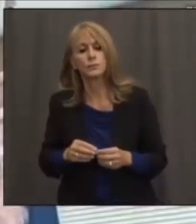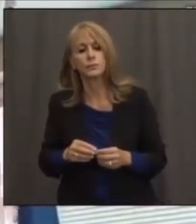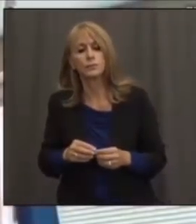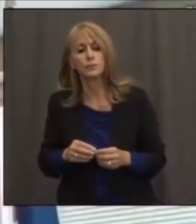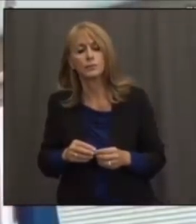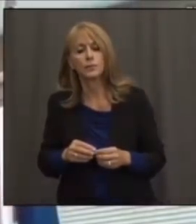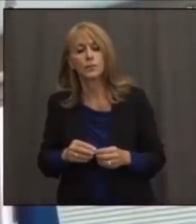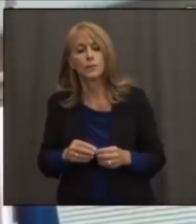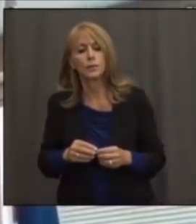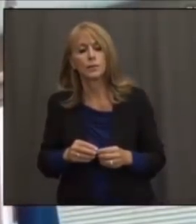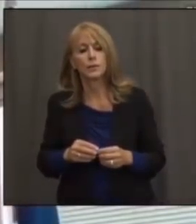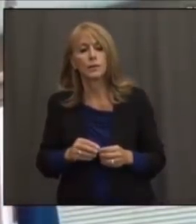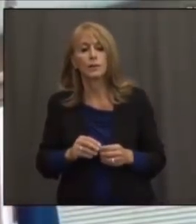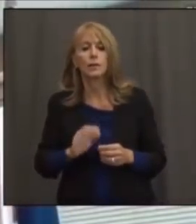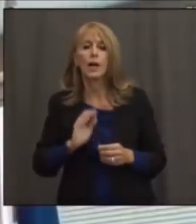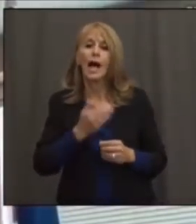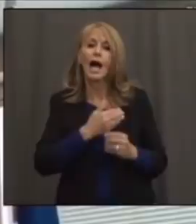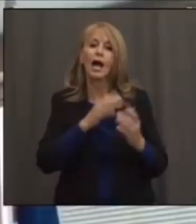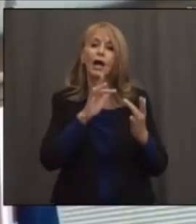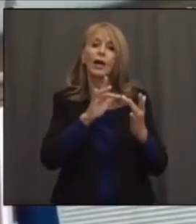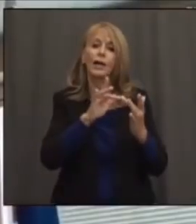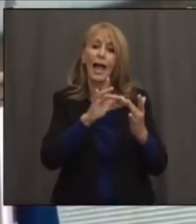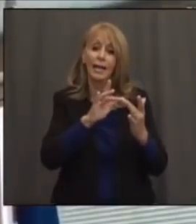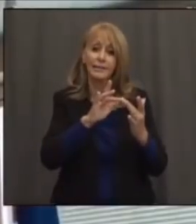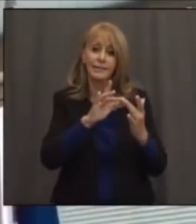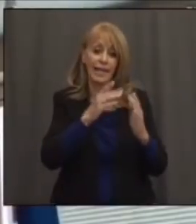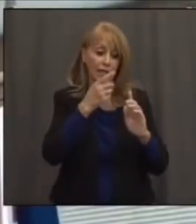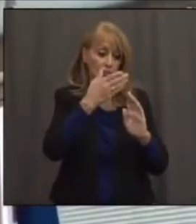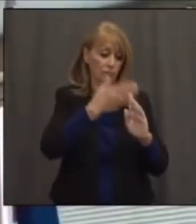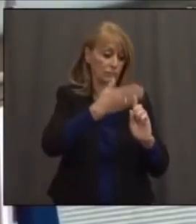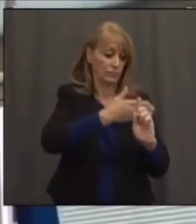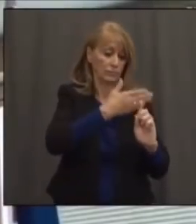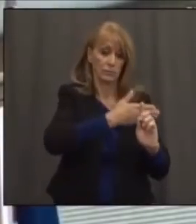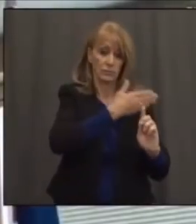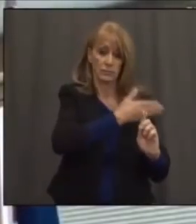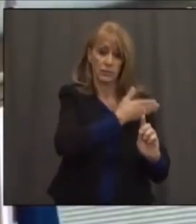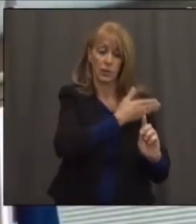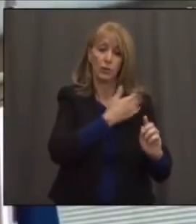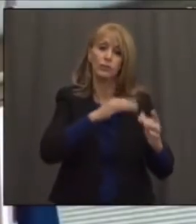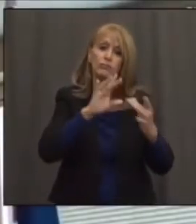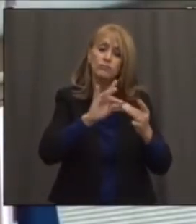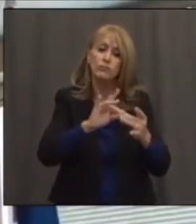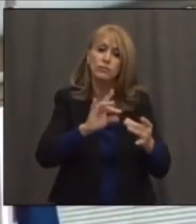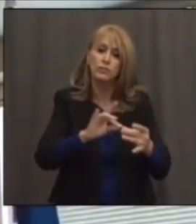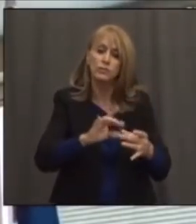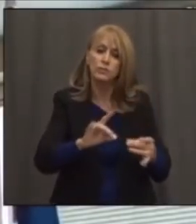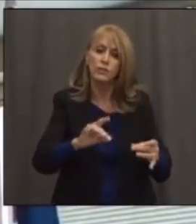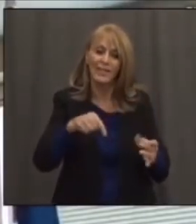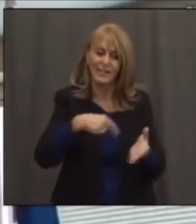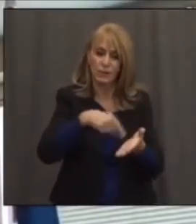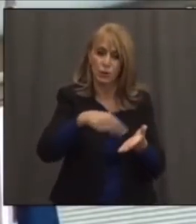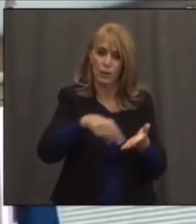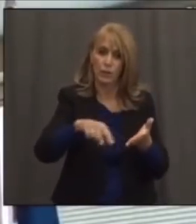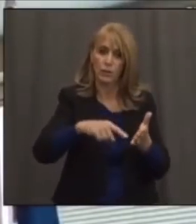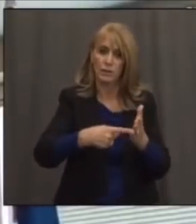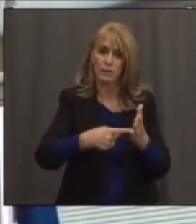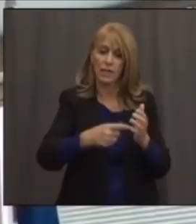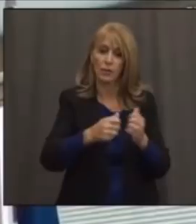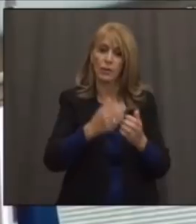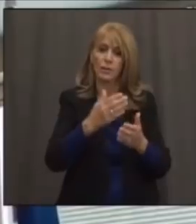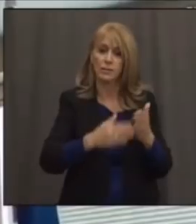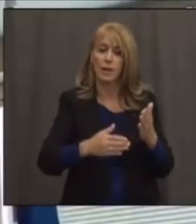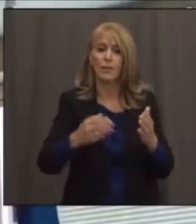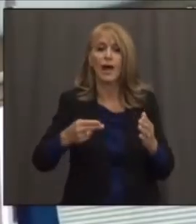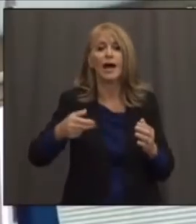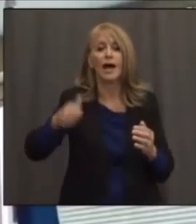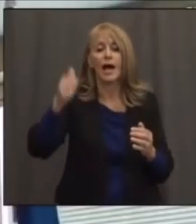pivoted some of our contact tracing resources out to be community ambassadors. And we started in this week in some of our high SVI